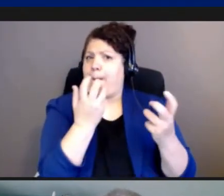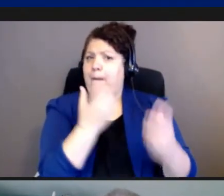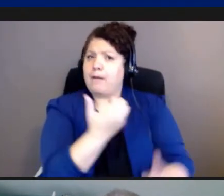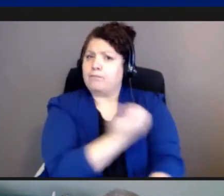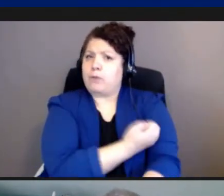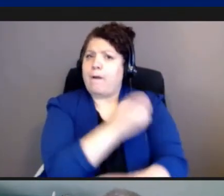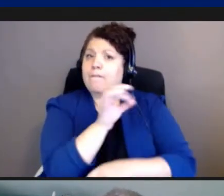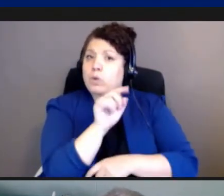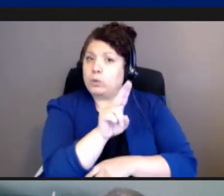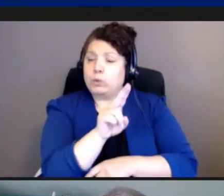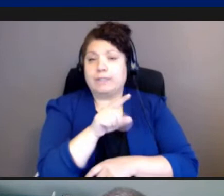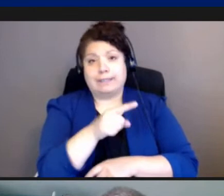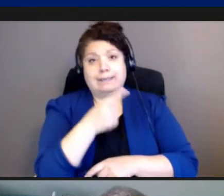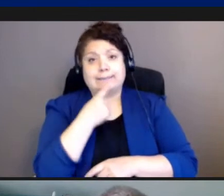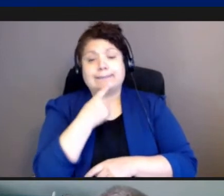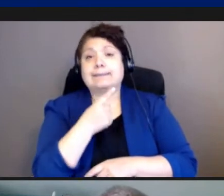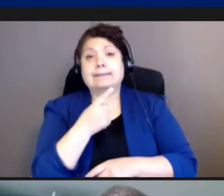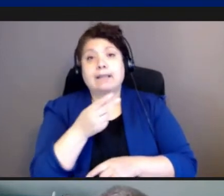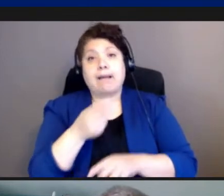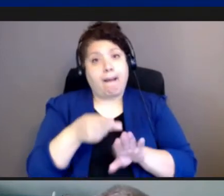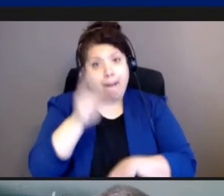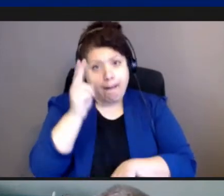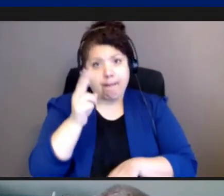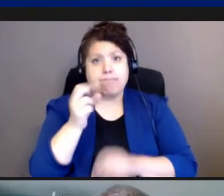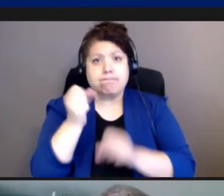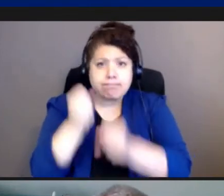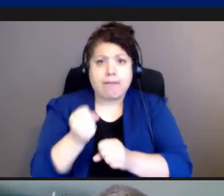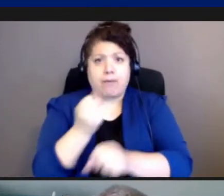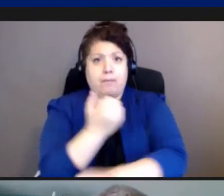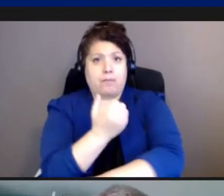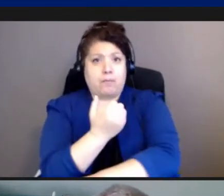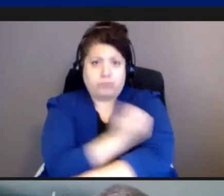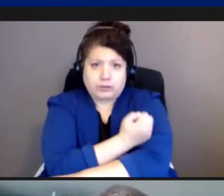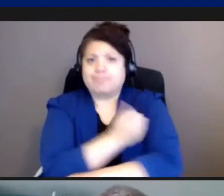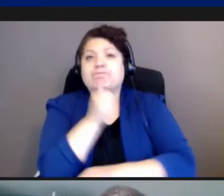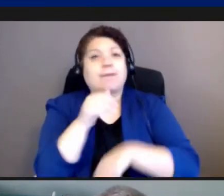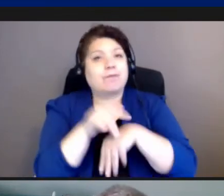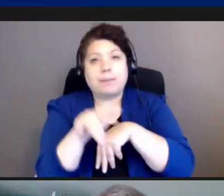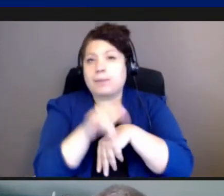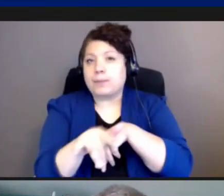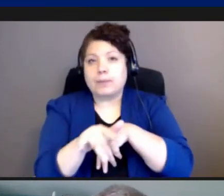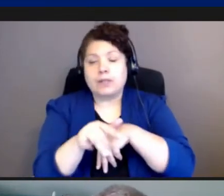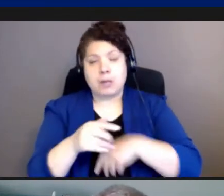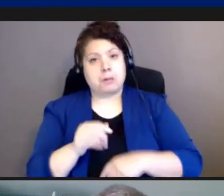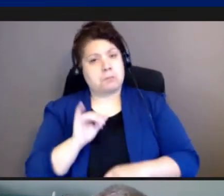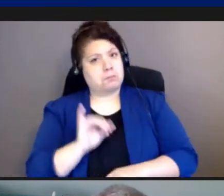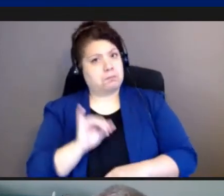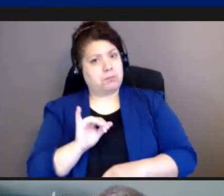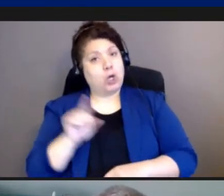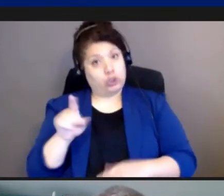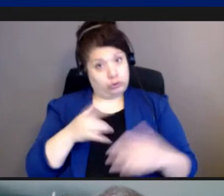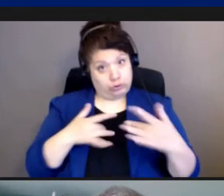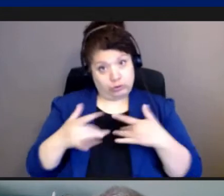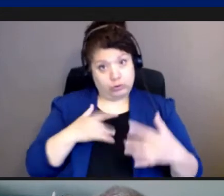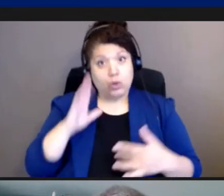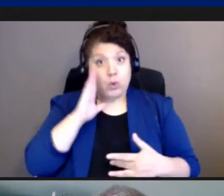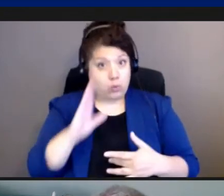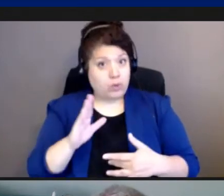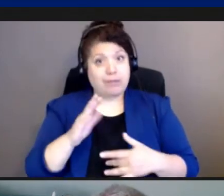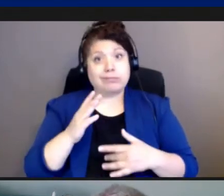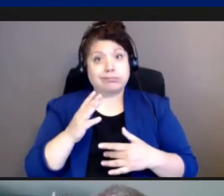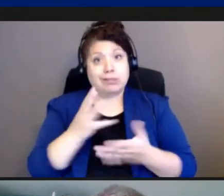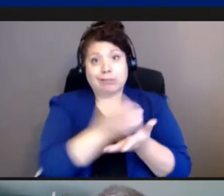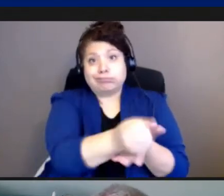high potency shot was unavailable. I'm just wondering if you have some concerns about shortages of the high potency shot in